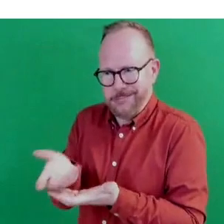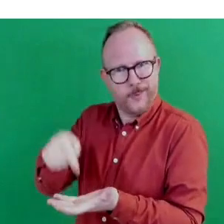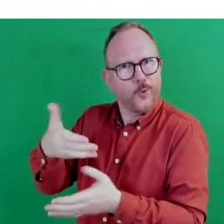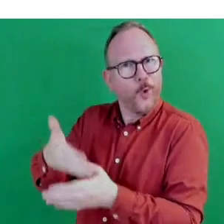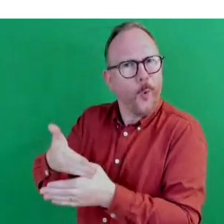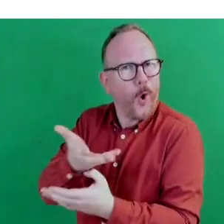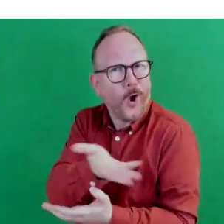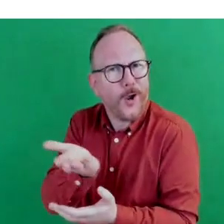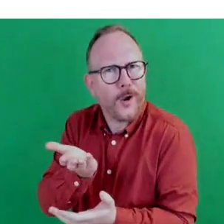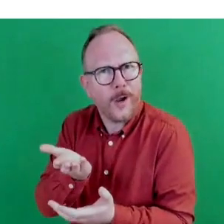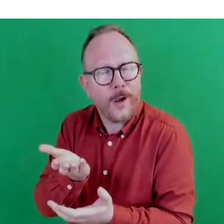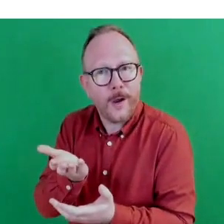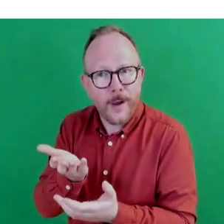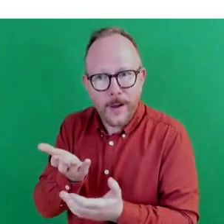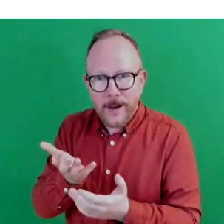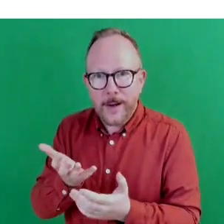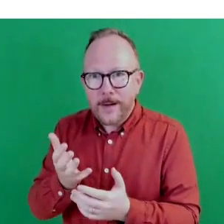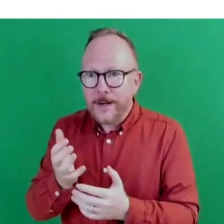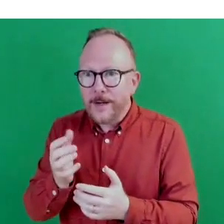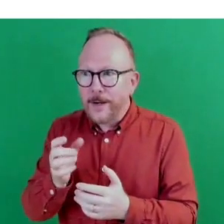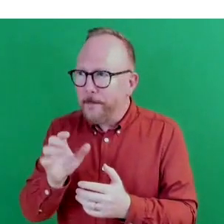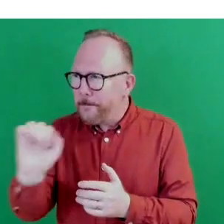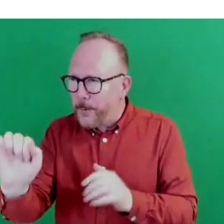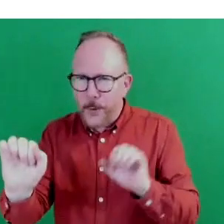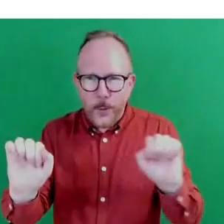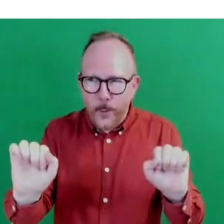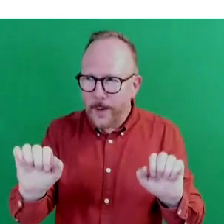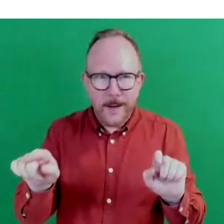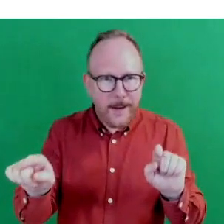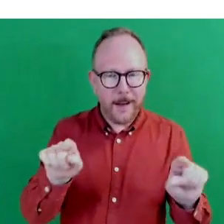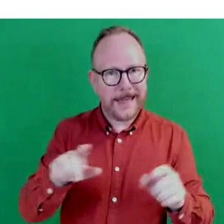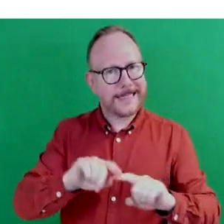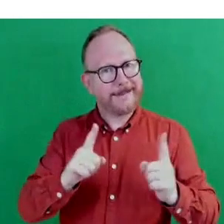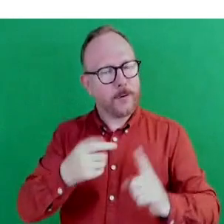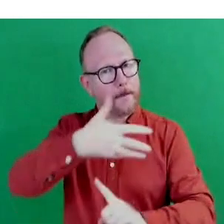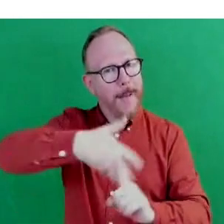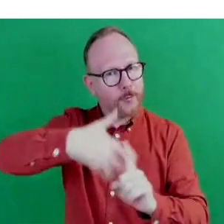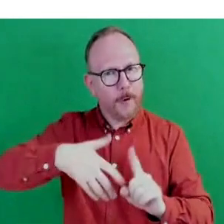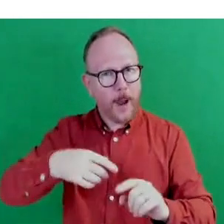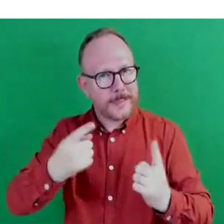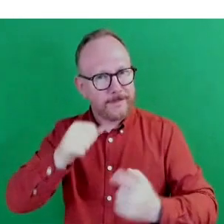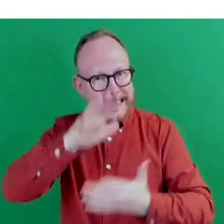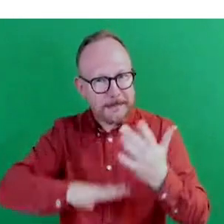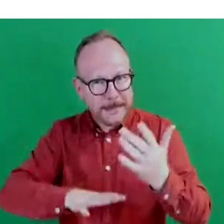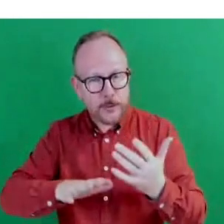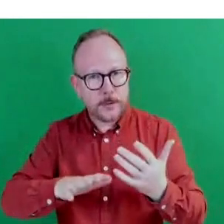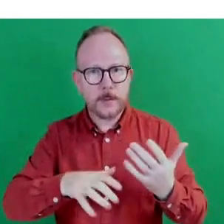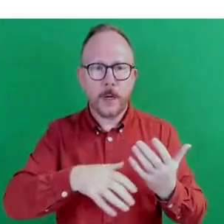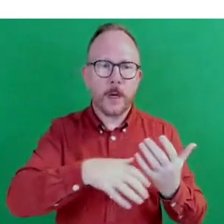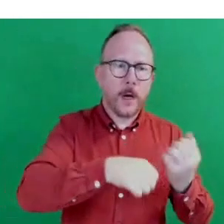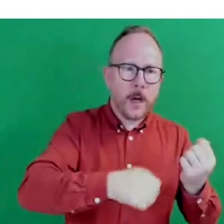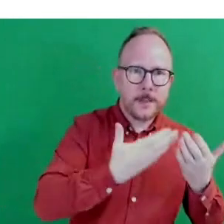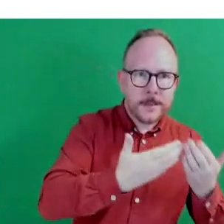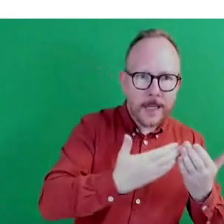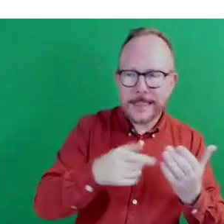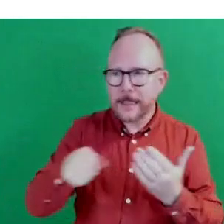as you said in videos, from slightly different angles in terms of your previous study. I think that brings a real richness to the role,